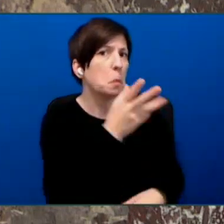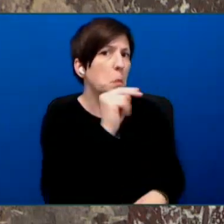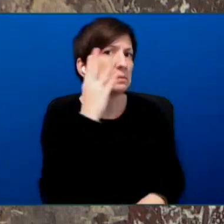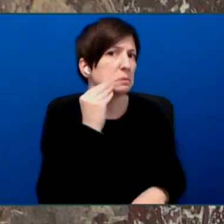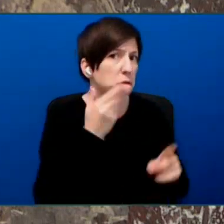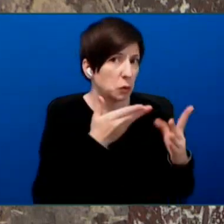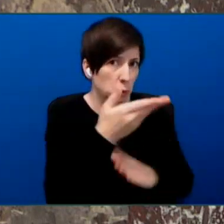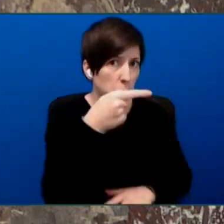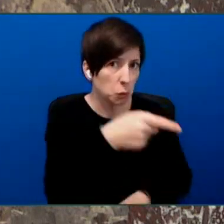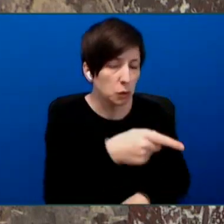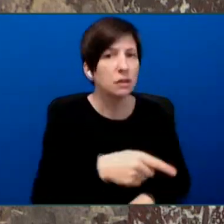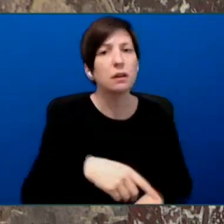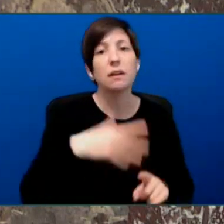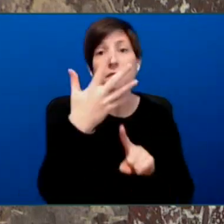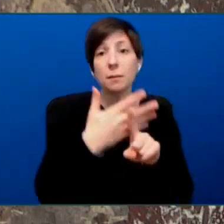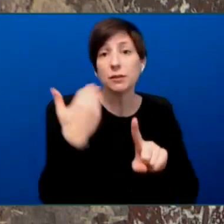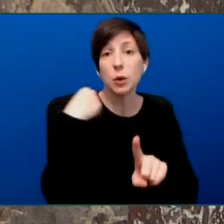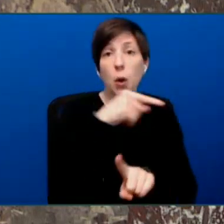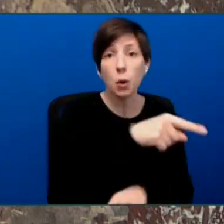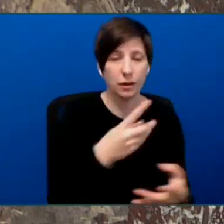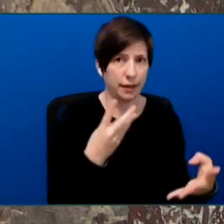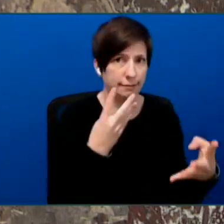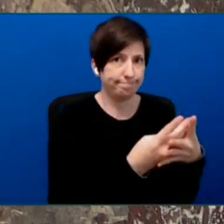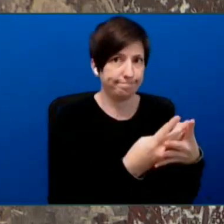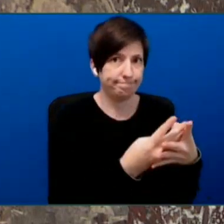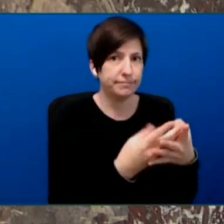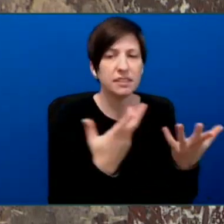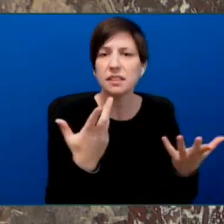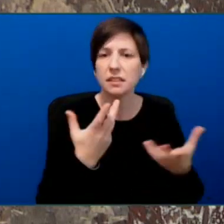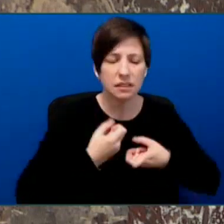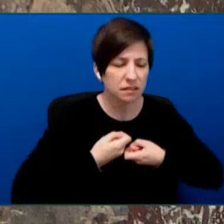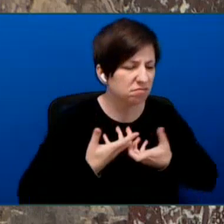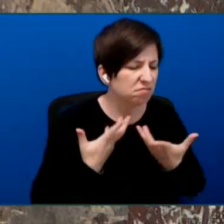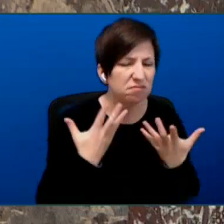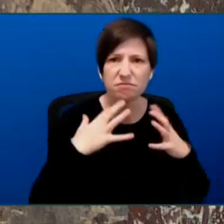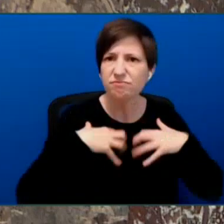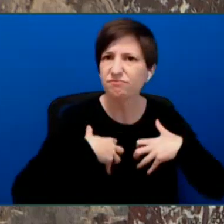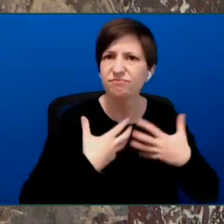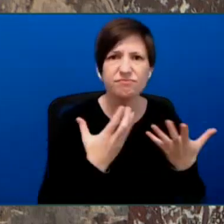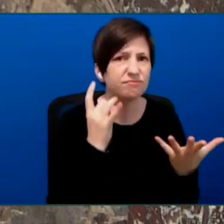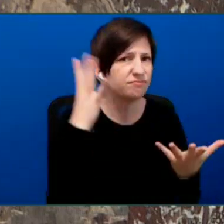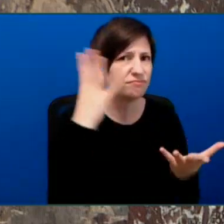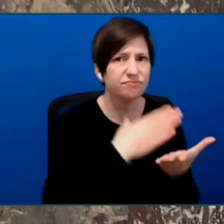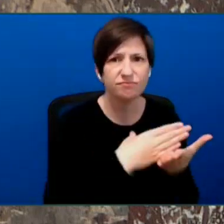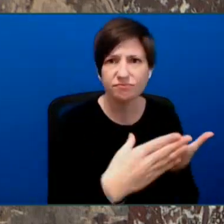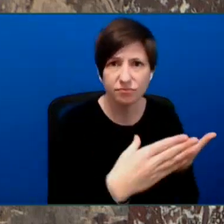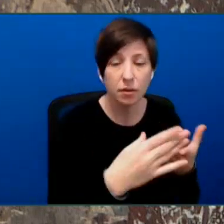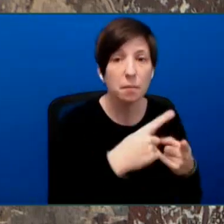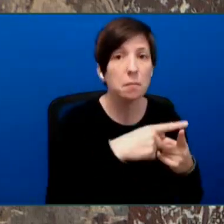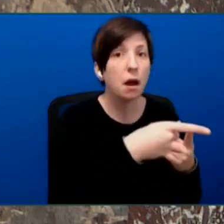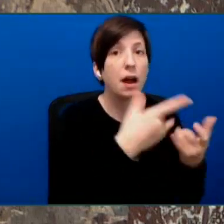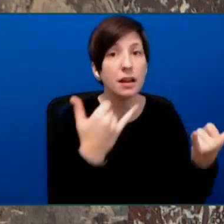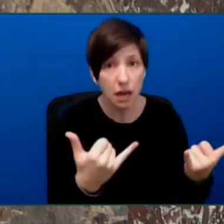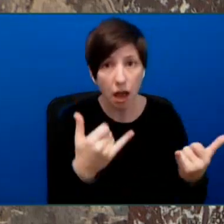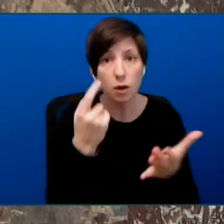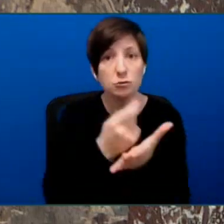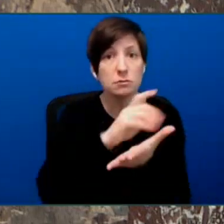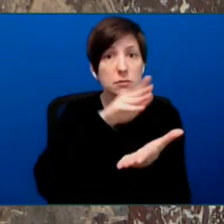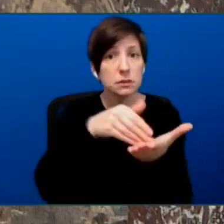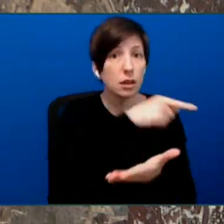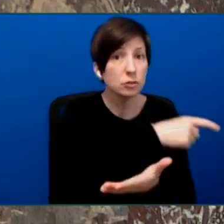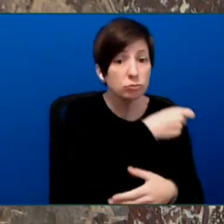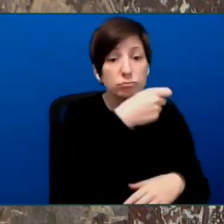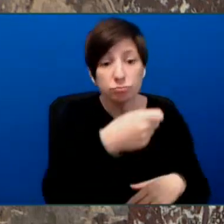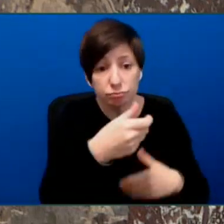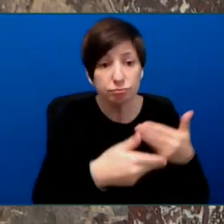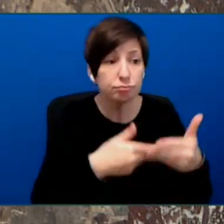efforts of New Roads, the staff there, the community, he's on a better path. And I think that's the goal, and I heard